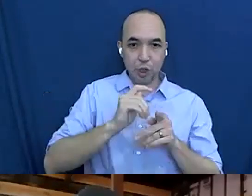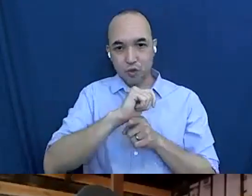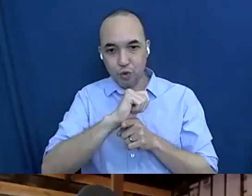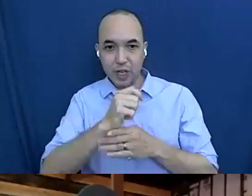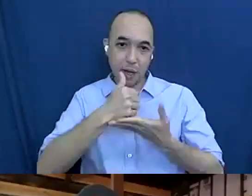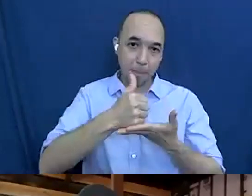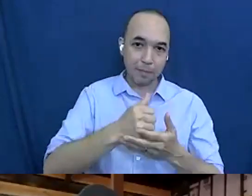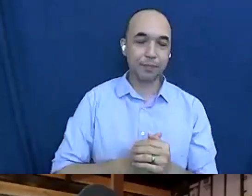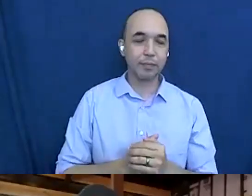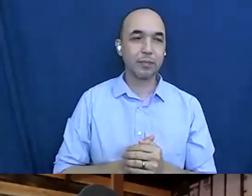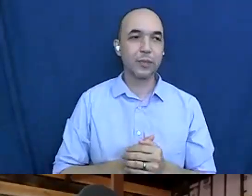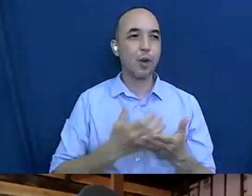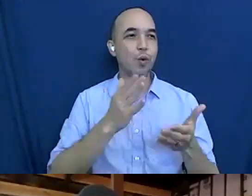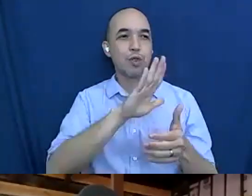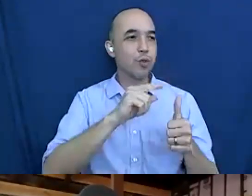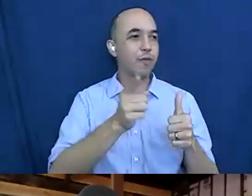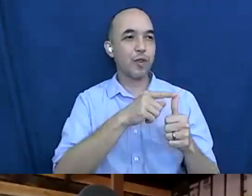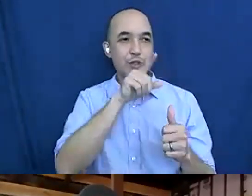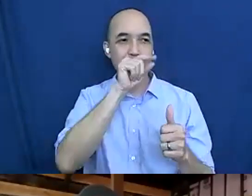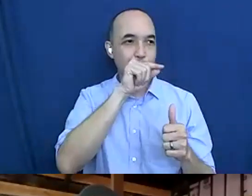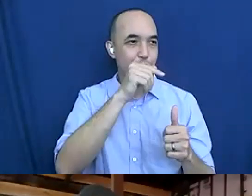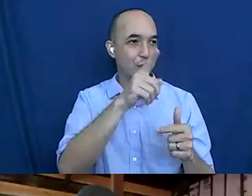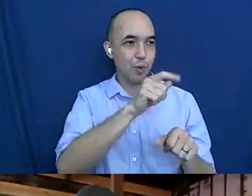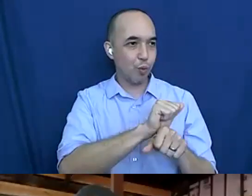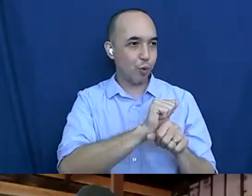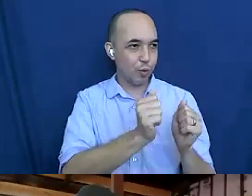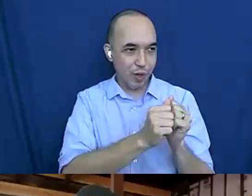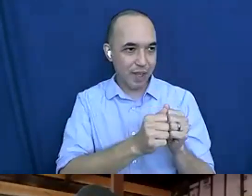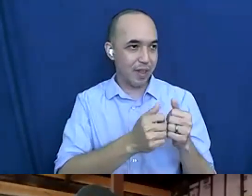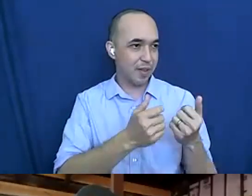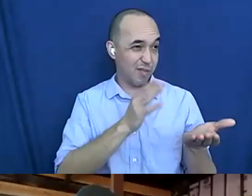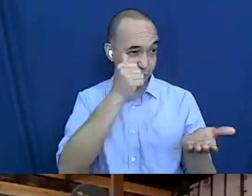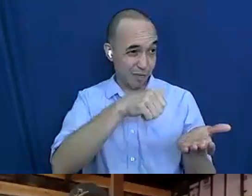What was the first bird you were able to handle? Do you remember the kind of bird or the name?